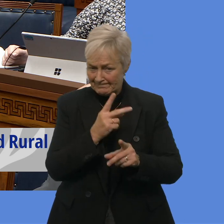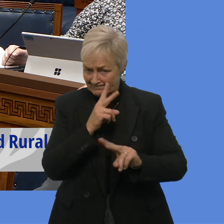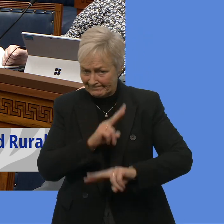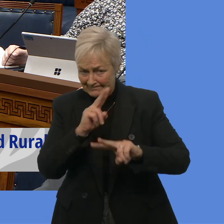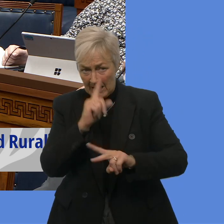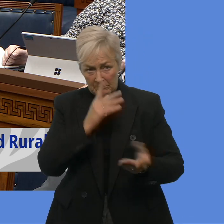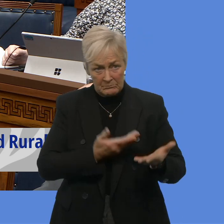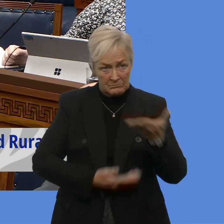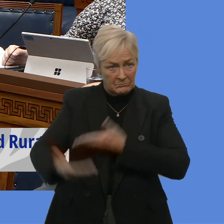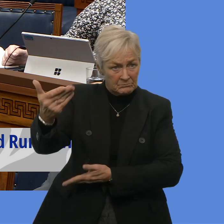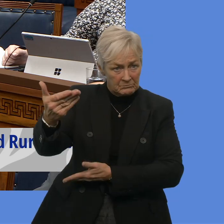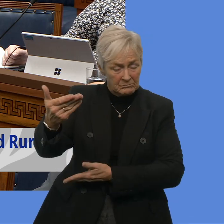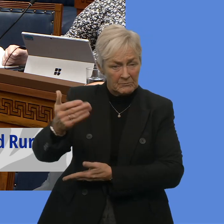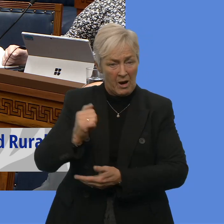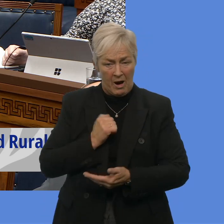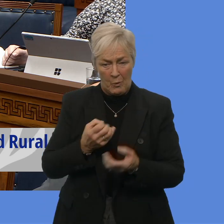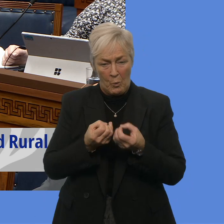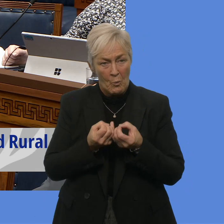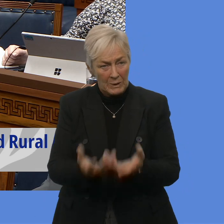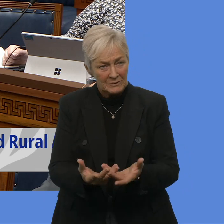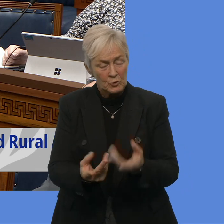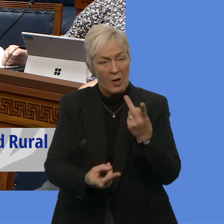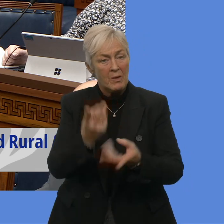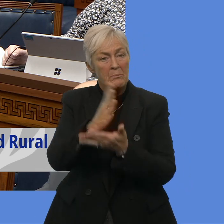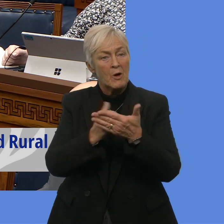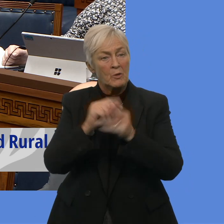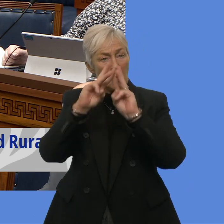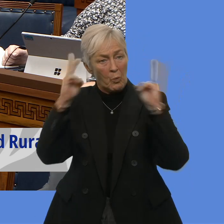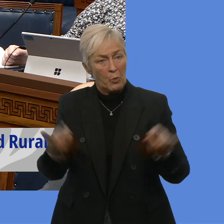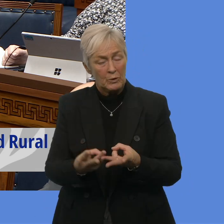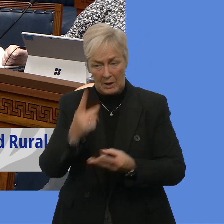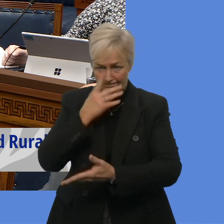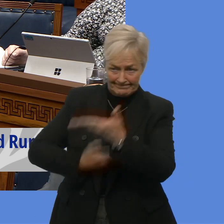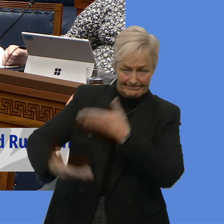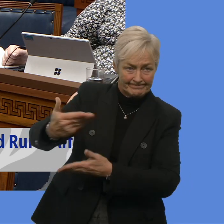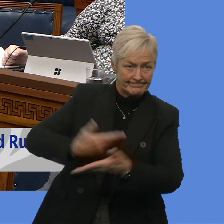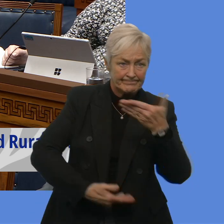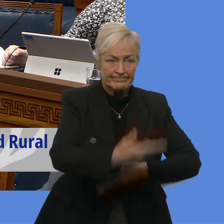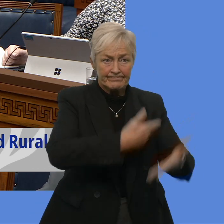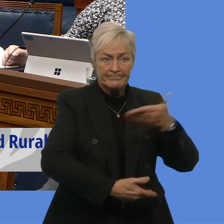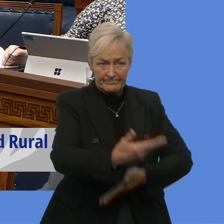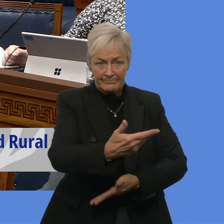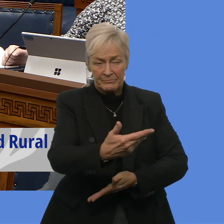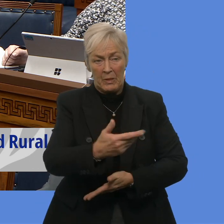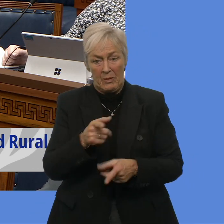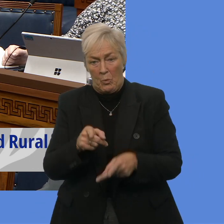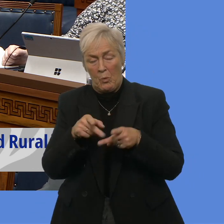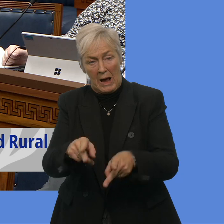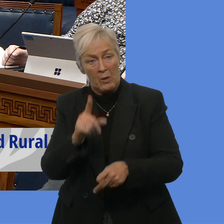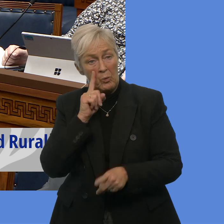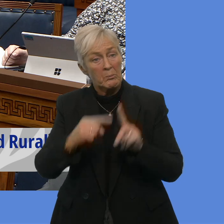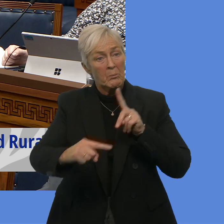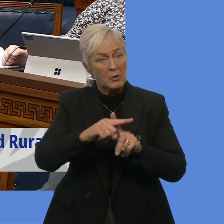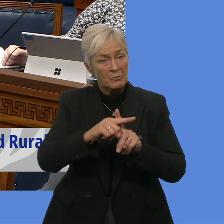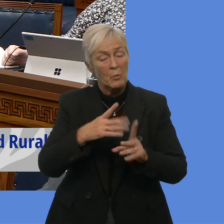export the excess we have around this to other parts of the world, and we can also then generate electricity from this. I think that's a really, really positive thing, and I